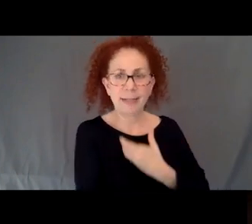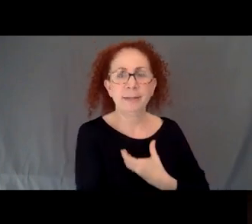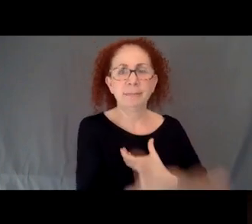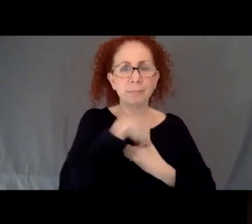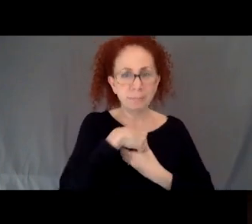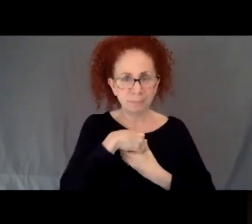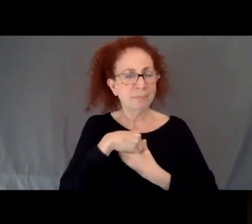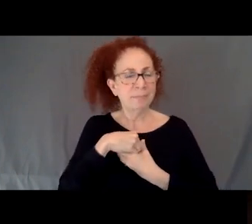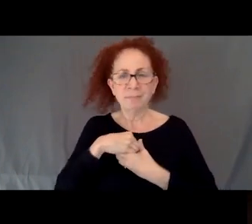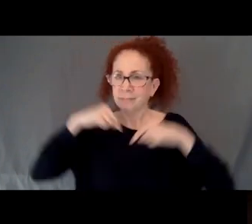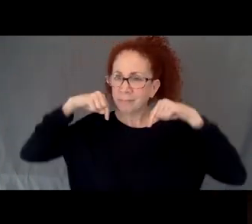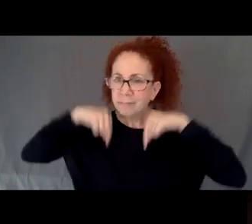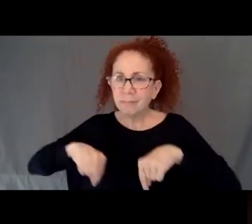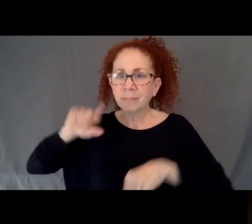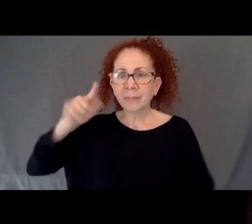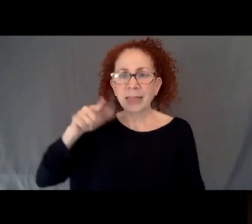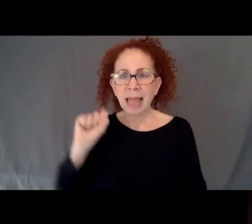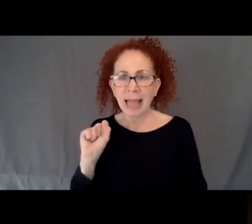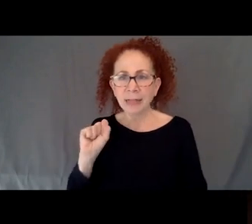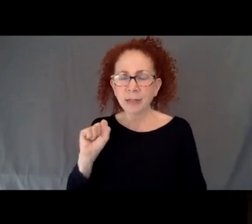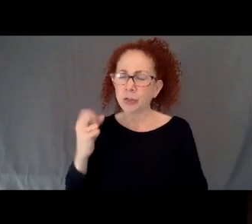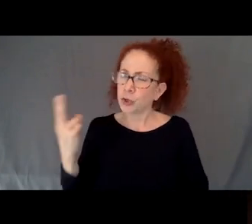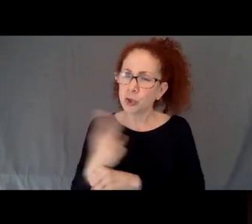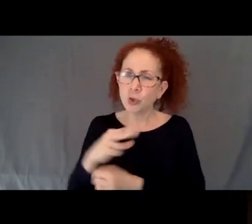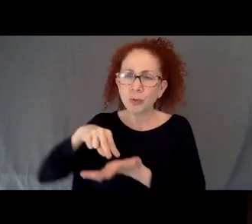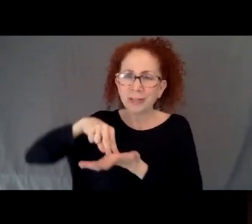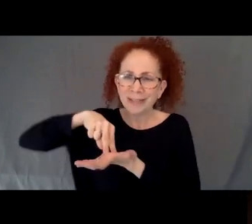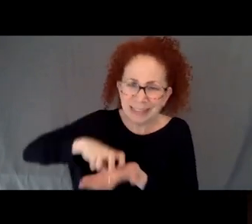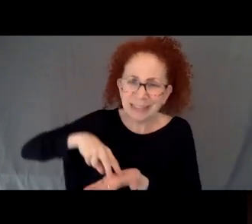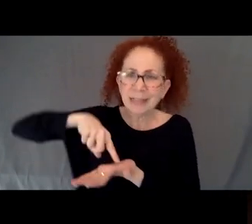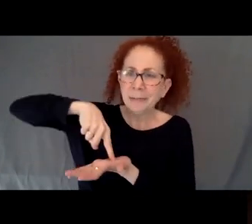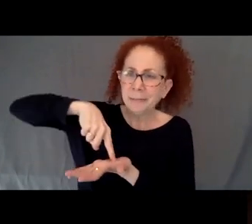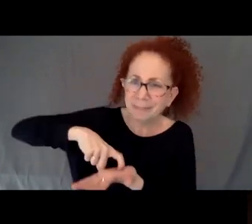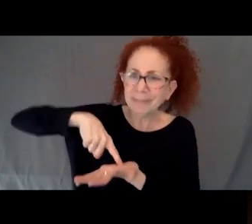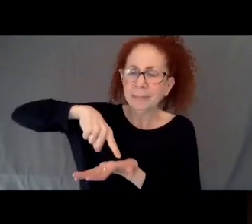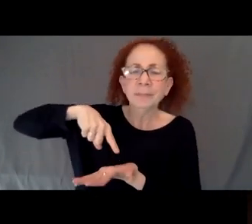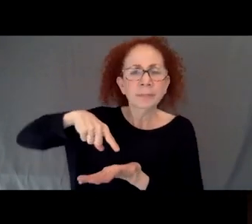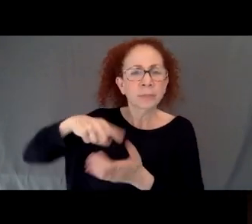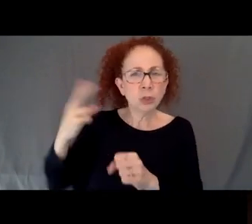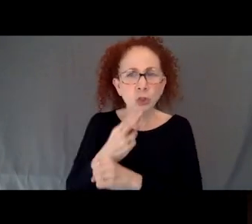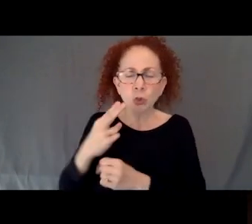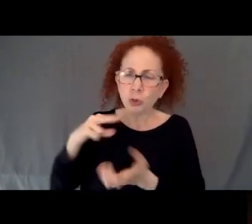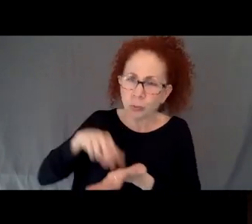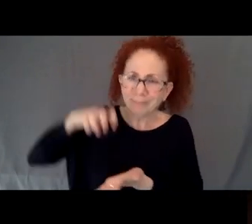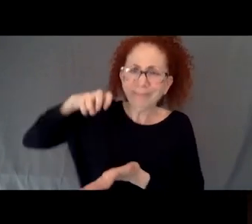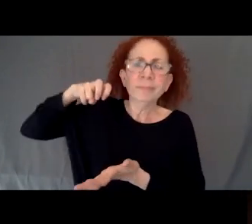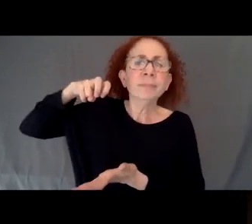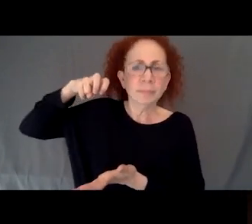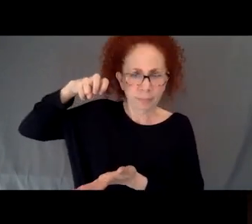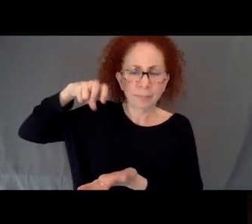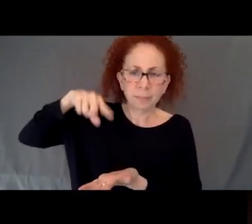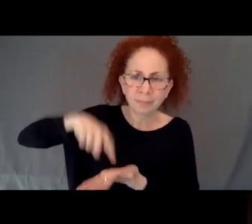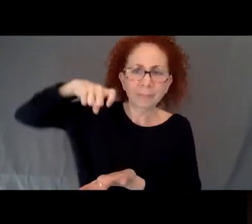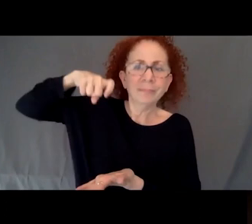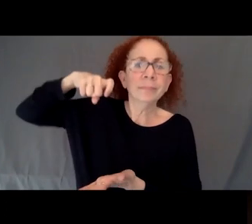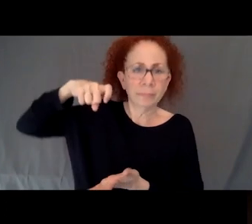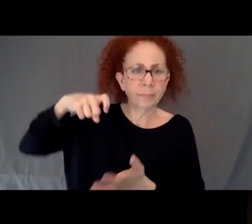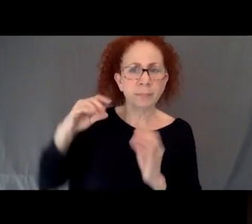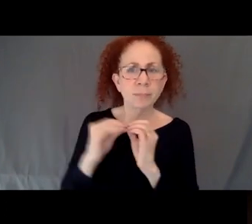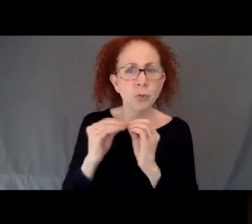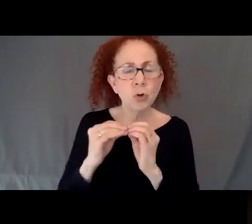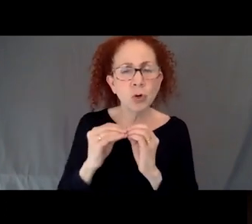my legs and trying to use my plié as much as possible and to get in the air on